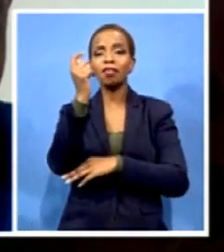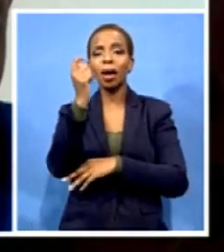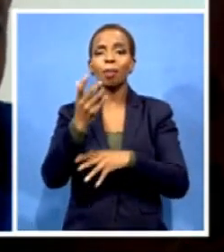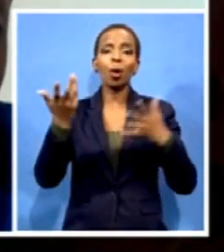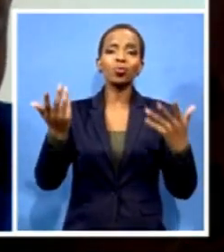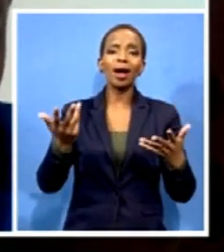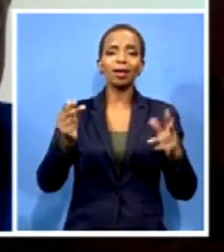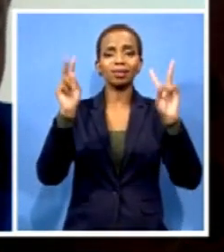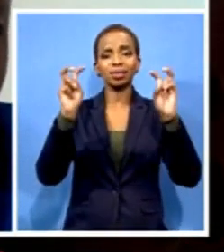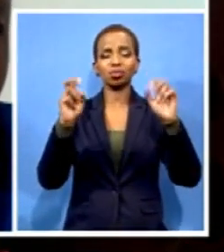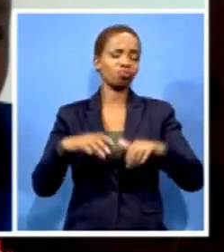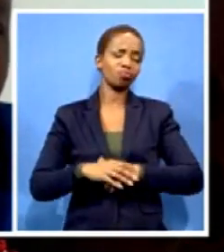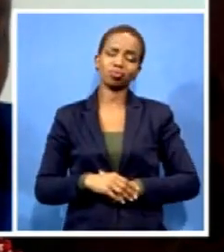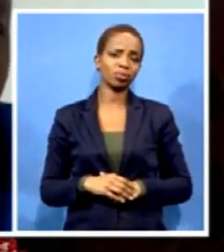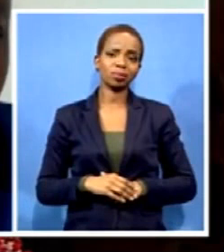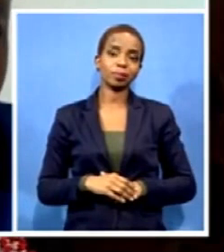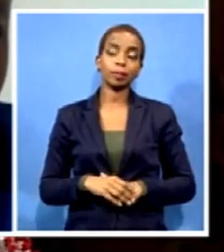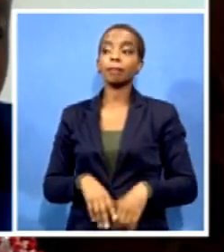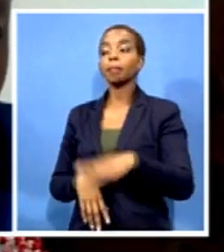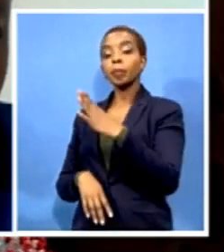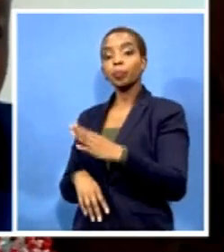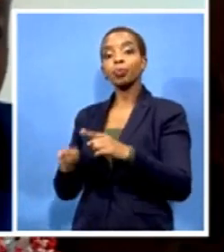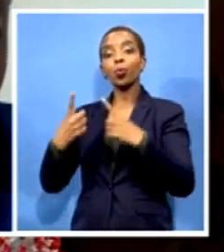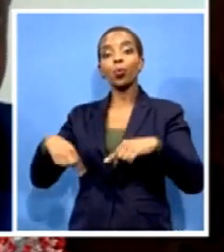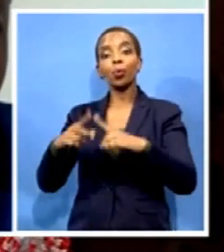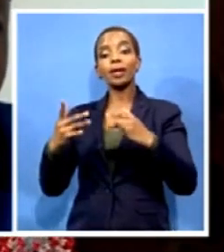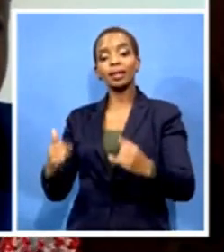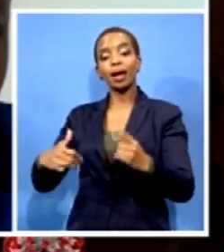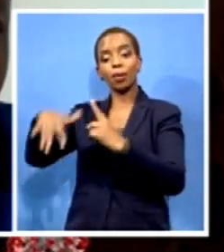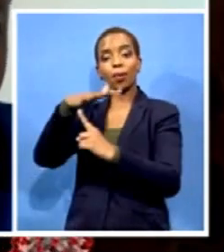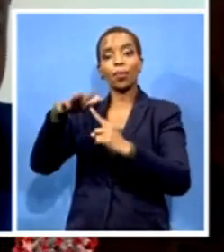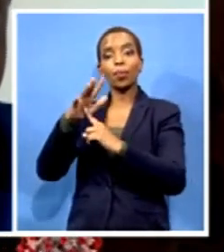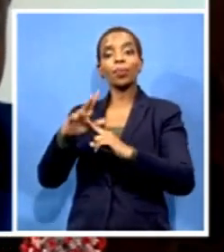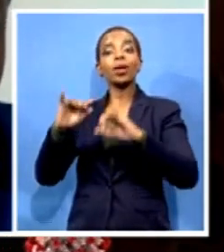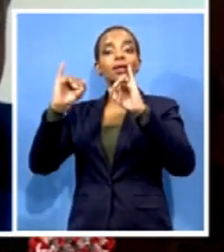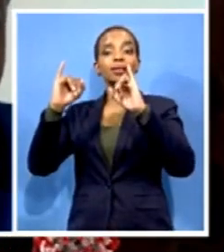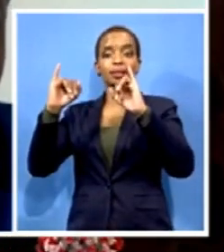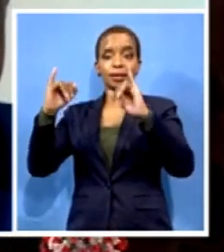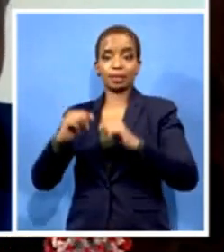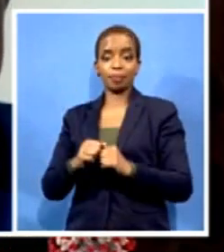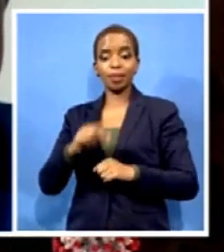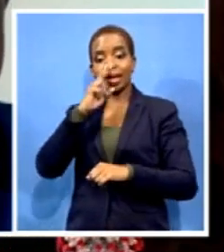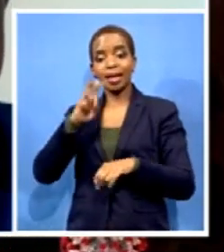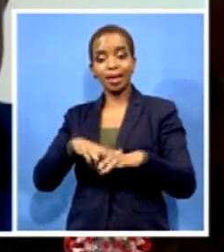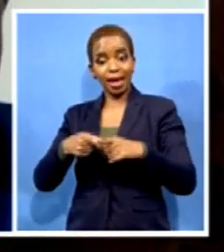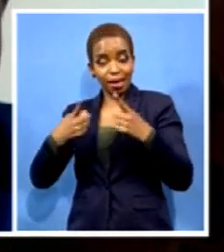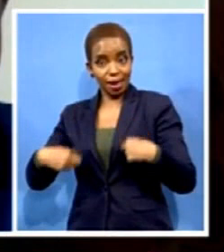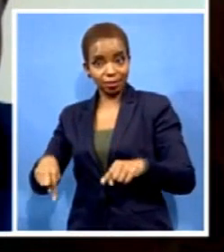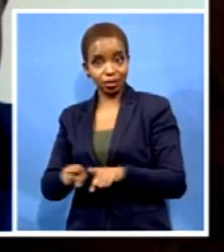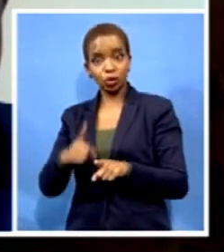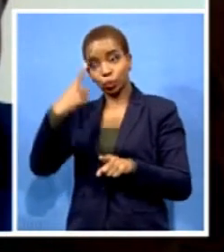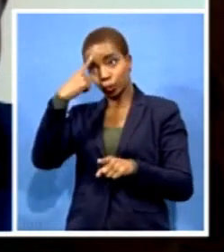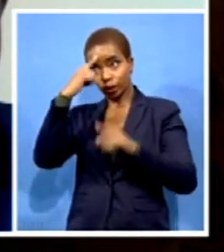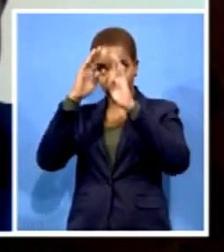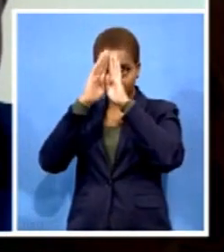it requires thinking outside of the box, innovative thinking, and we thank you very much indeed for coming onto the